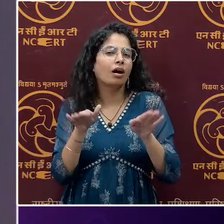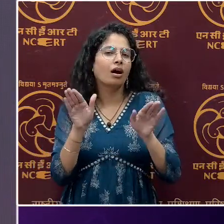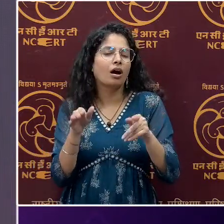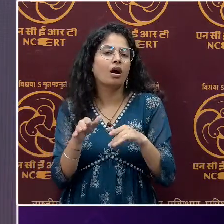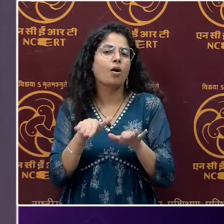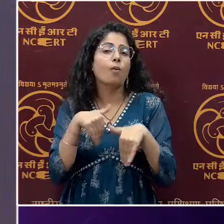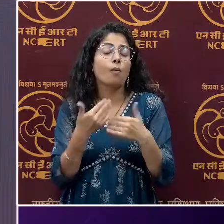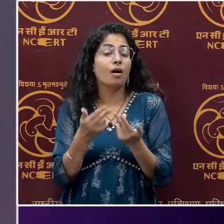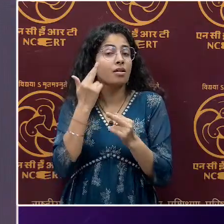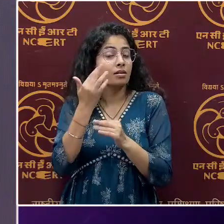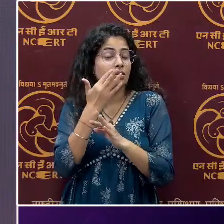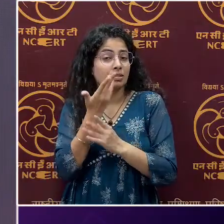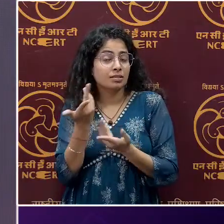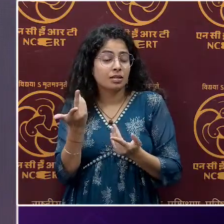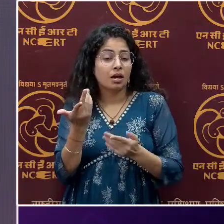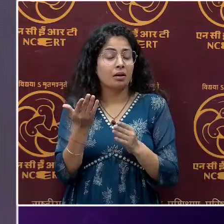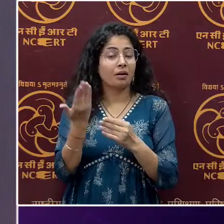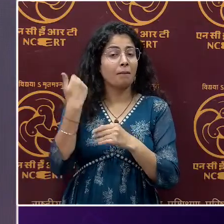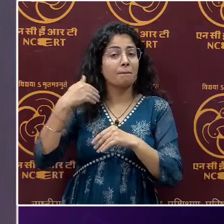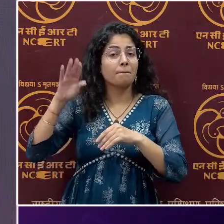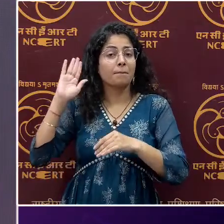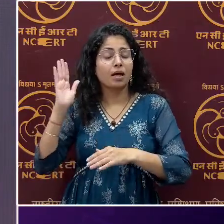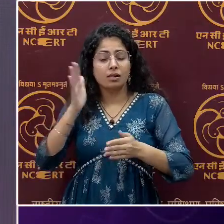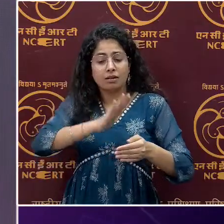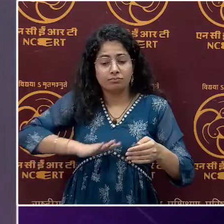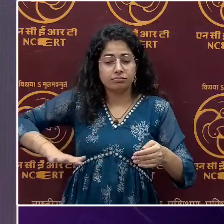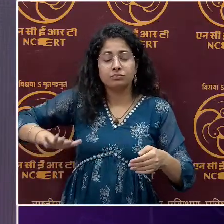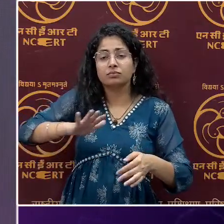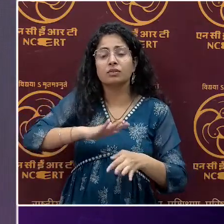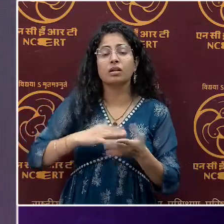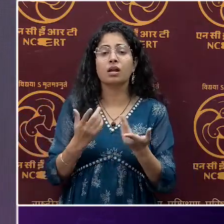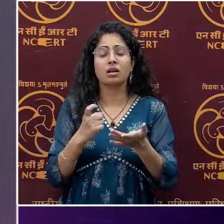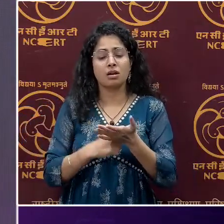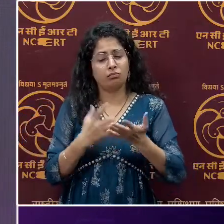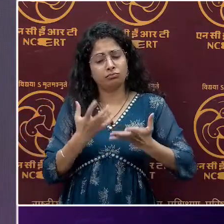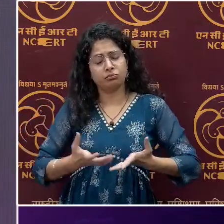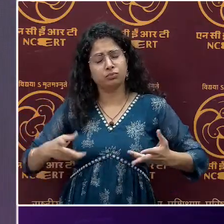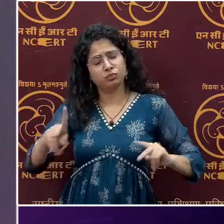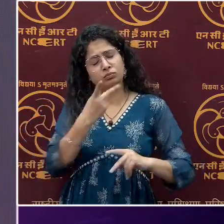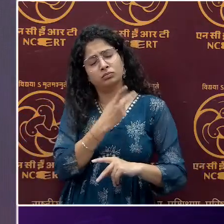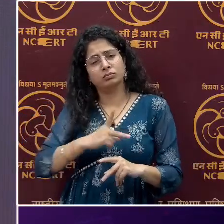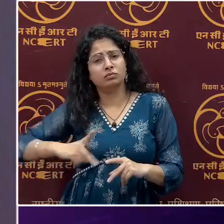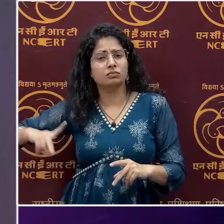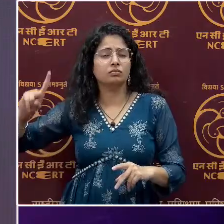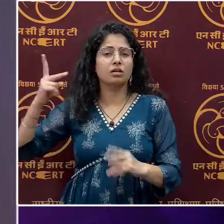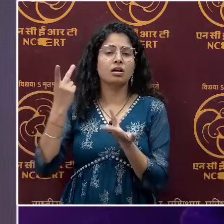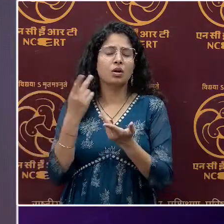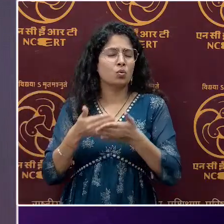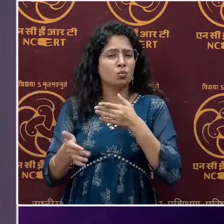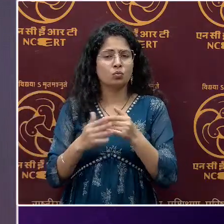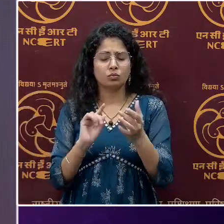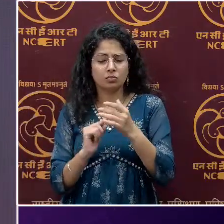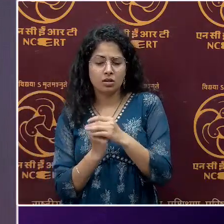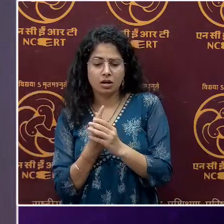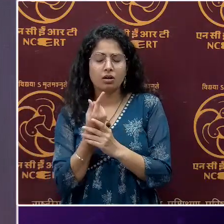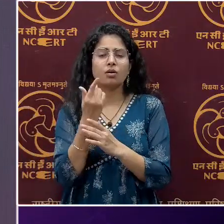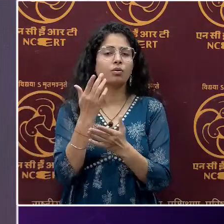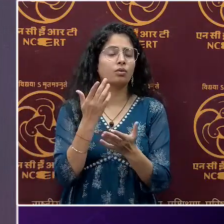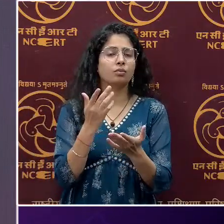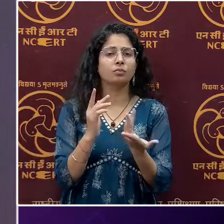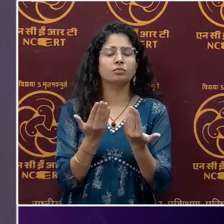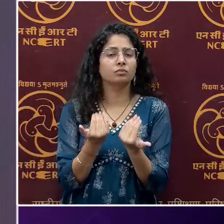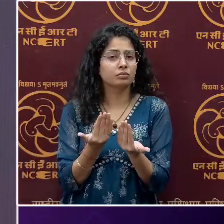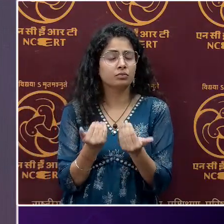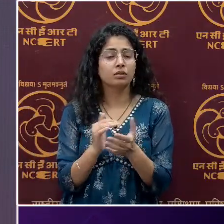we have the land which is very much resourceful, so that we can grow any of the thing, any of the crop.